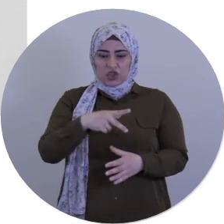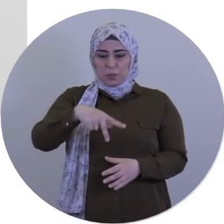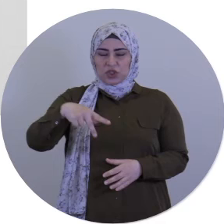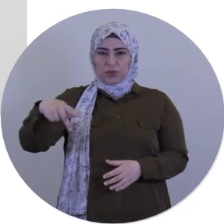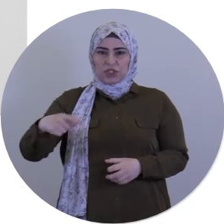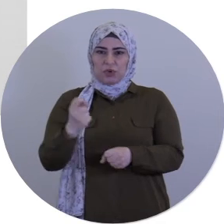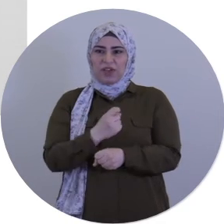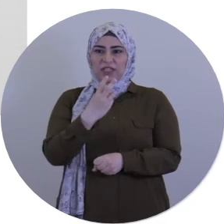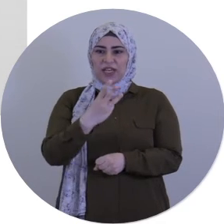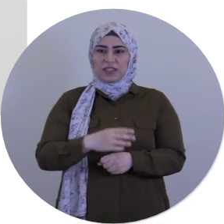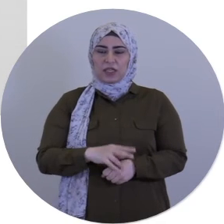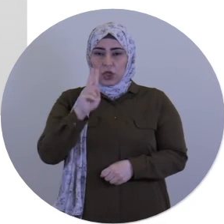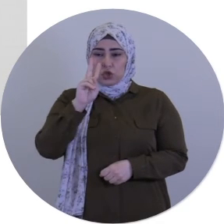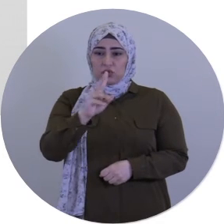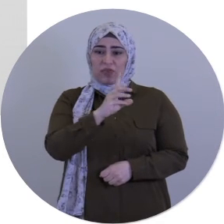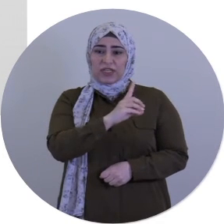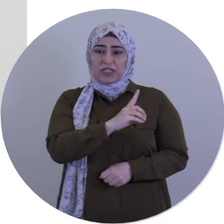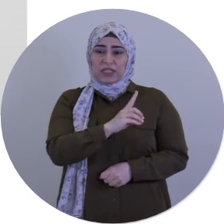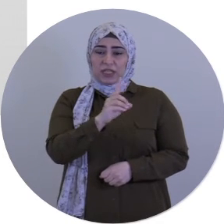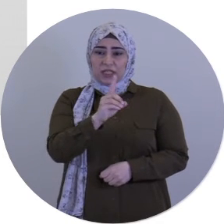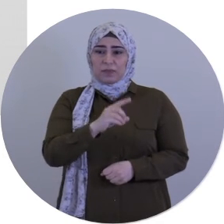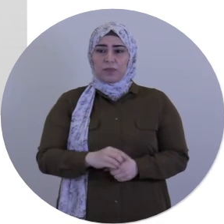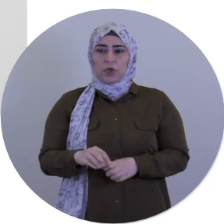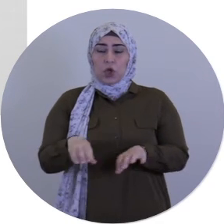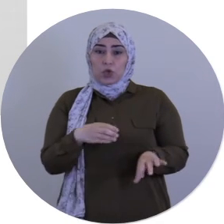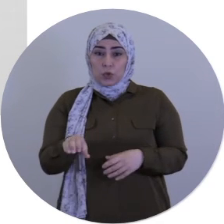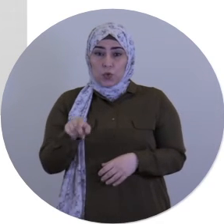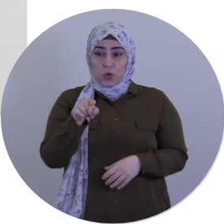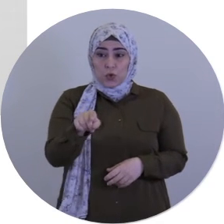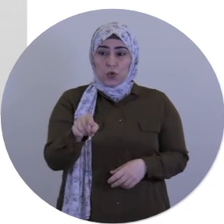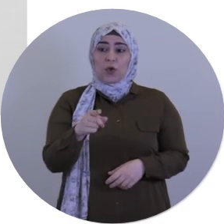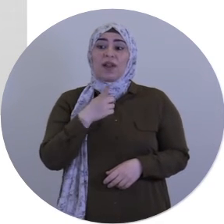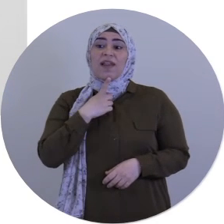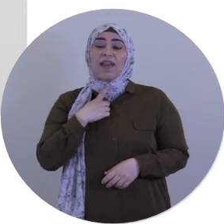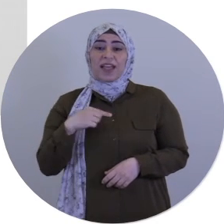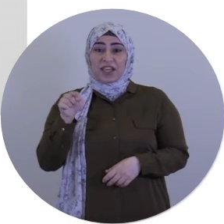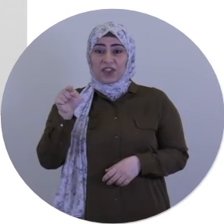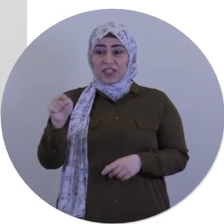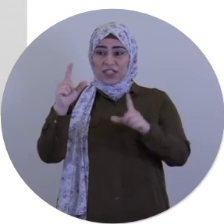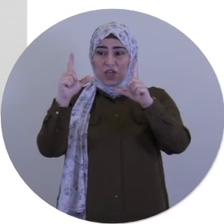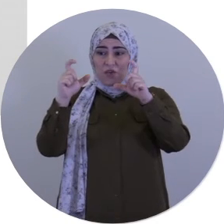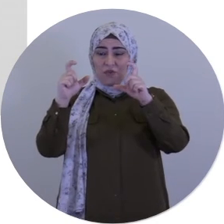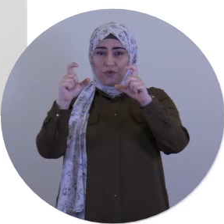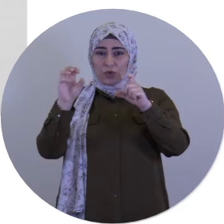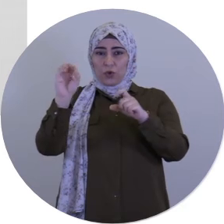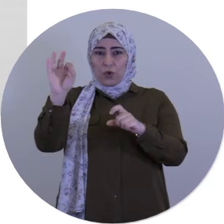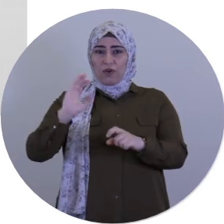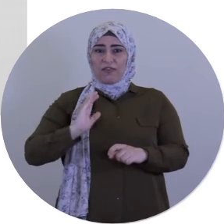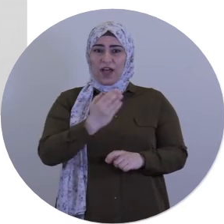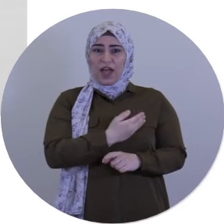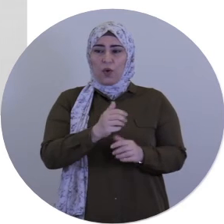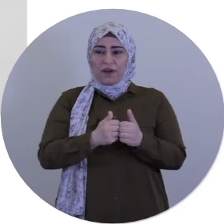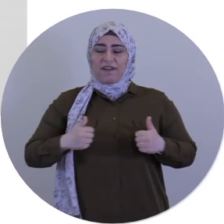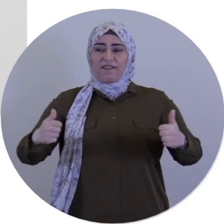Excellent. Let's look at D. Do you like this photo of our family? We by a local photographer.